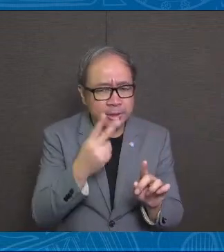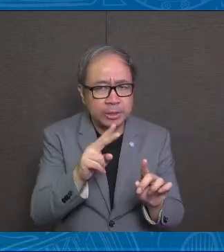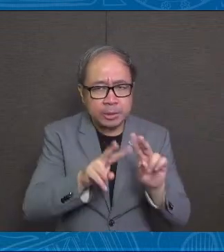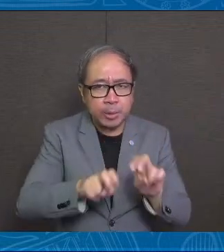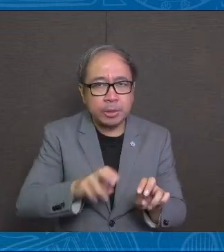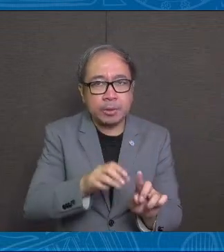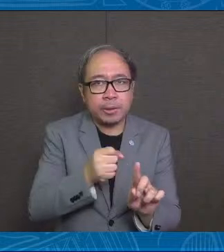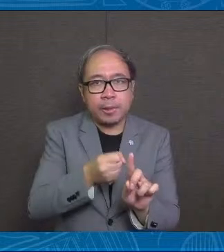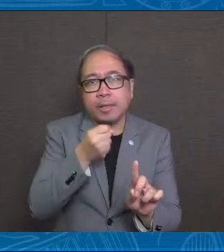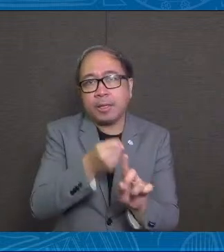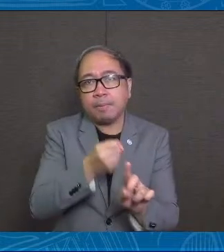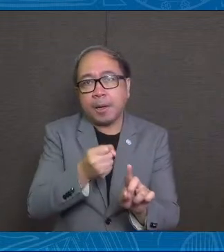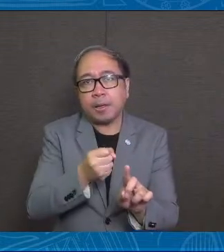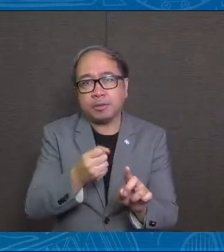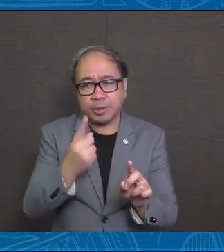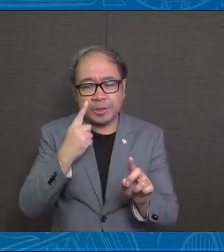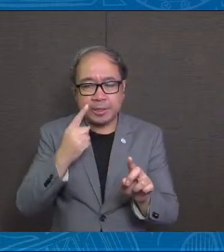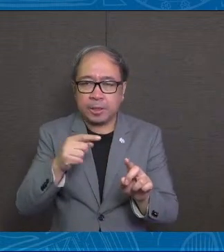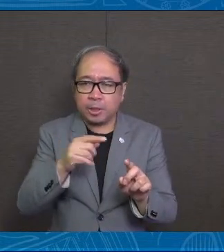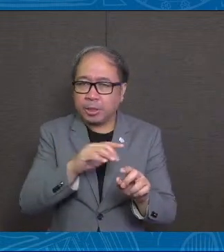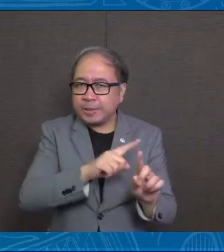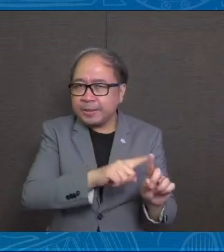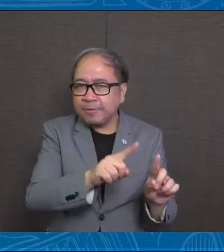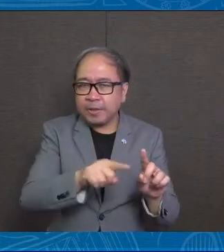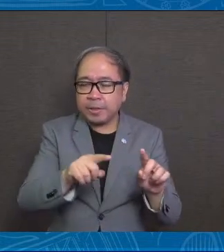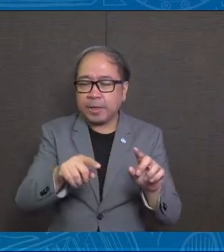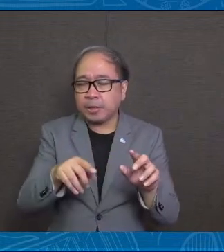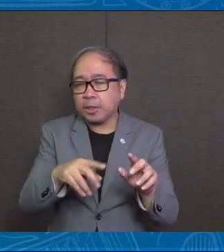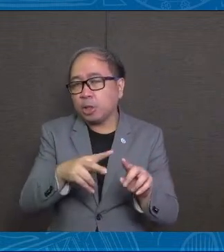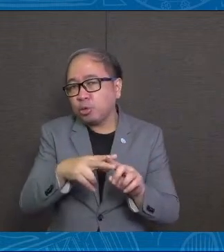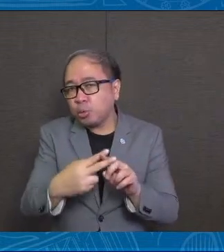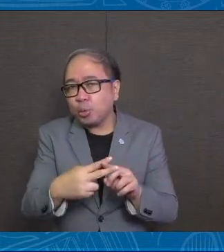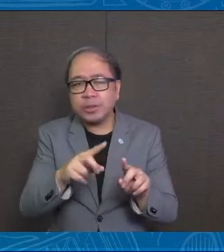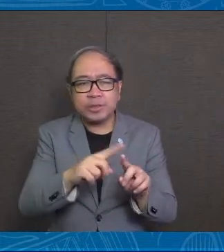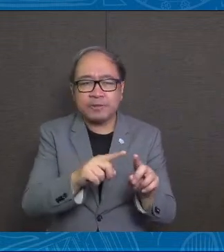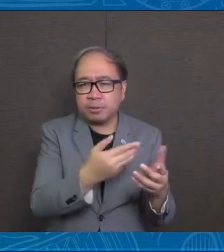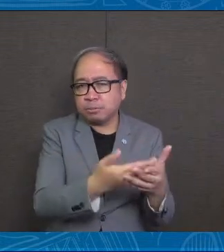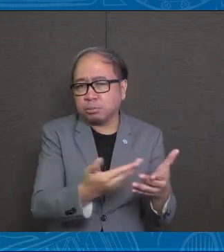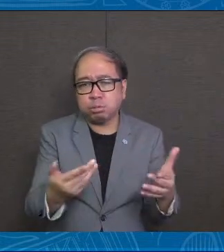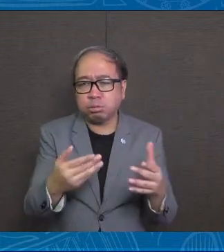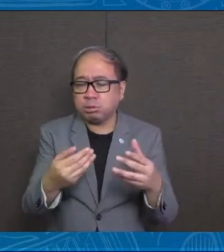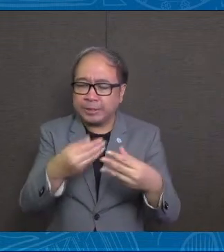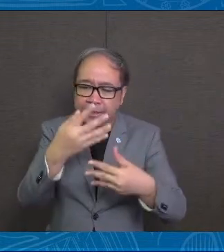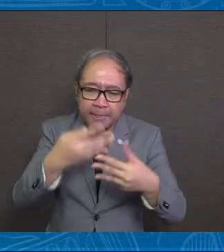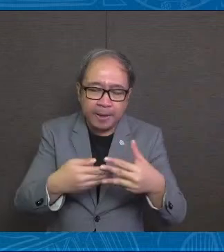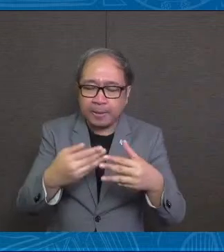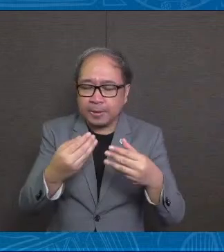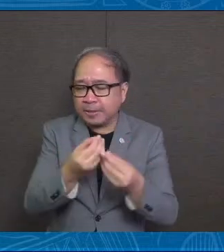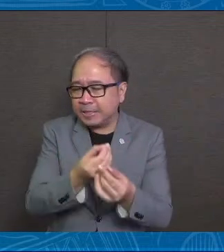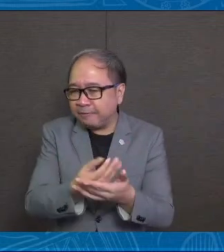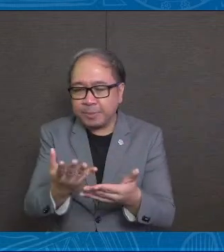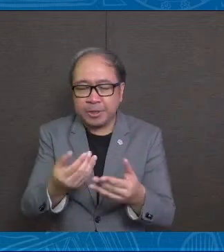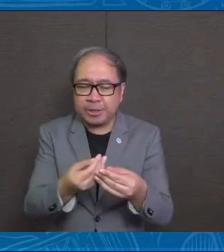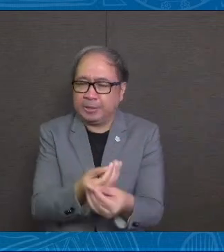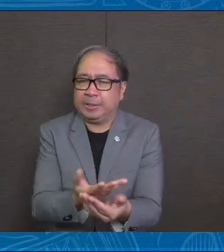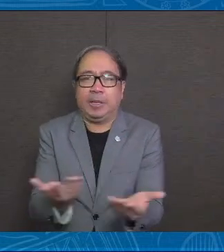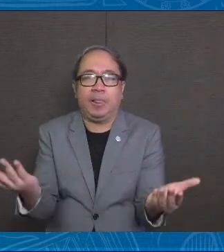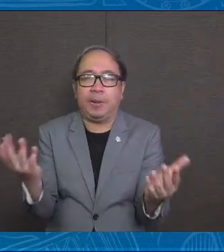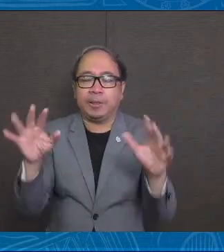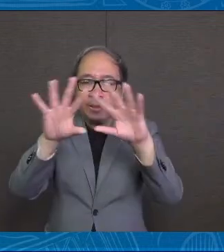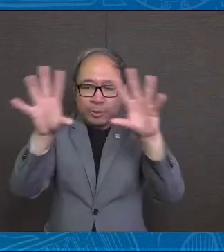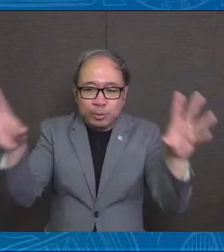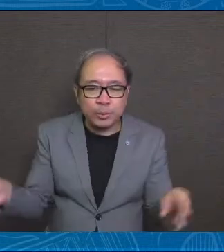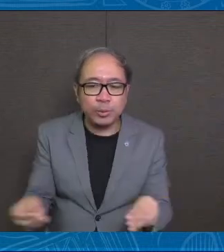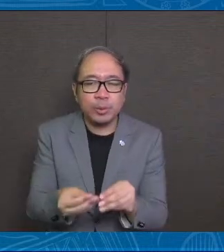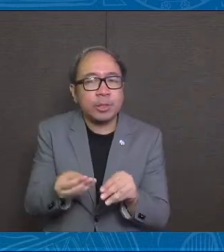So, let's use all these tools available. I mentioned digital twins, so we will come up with with some